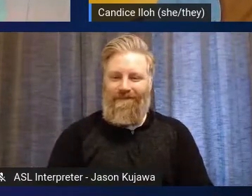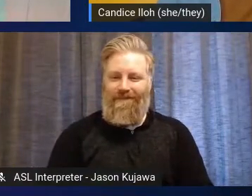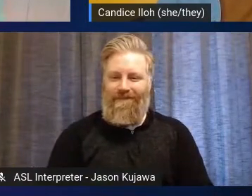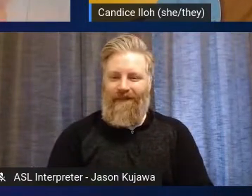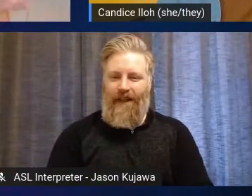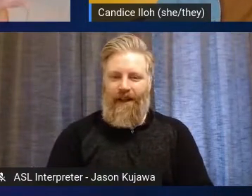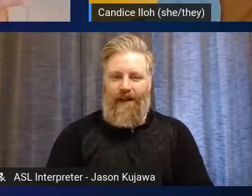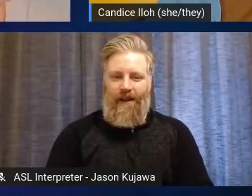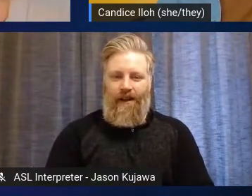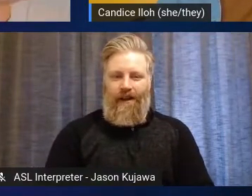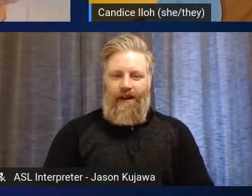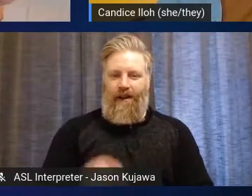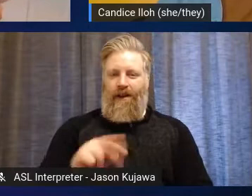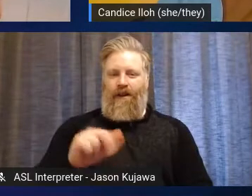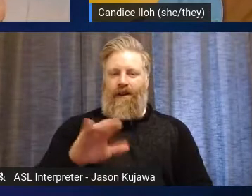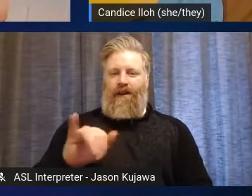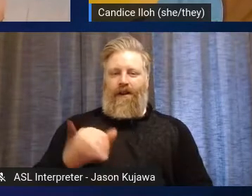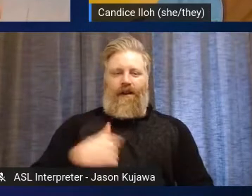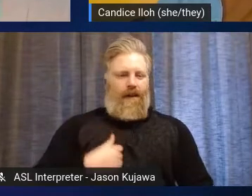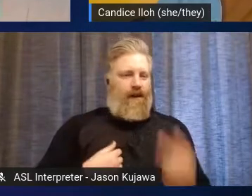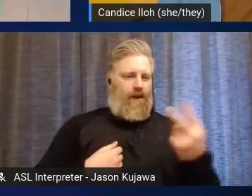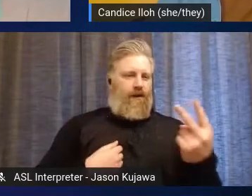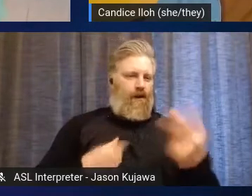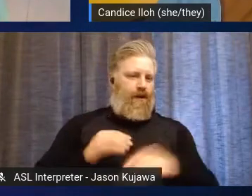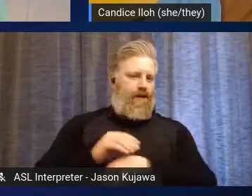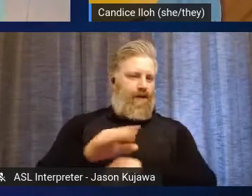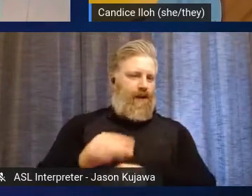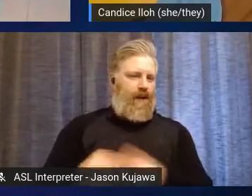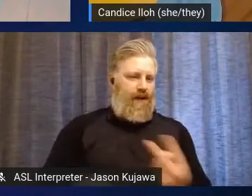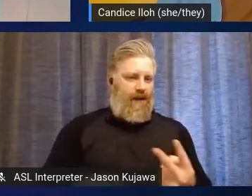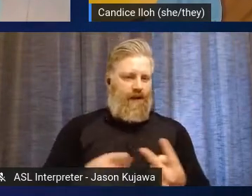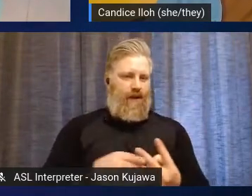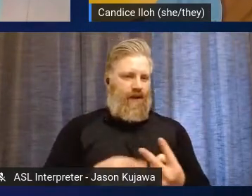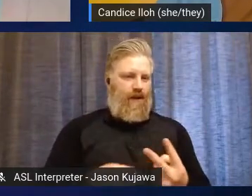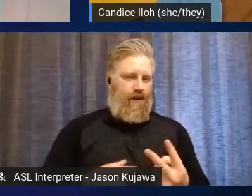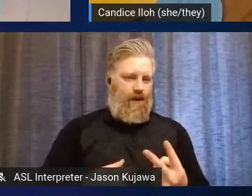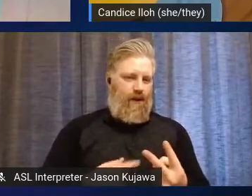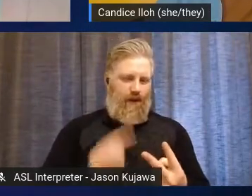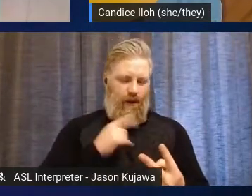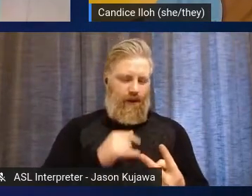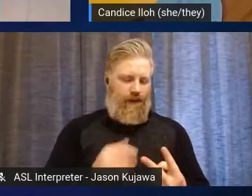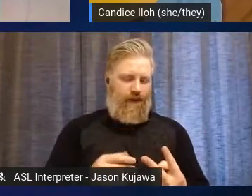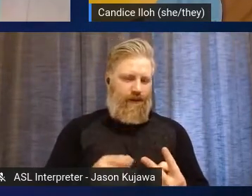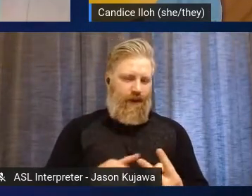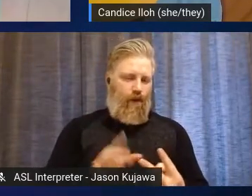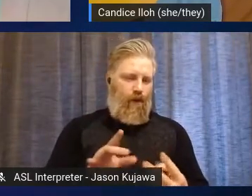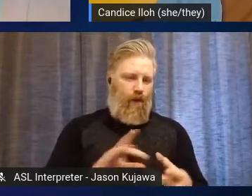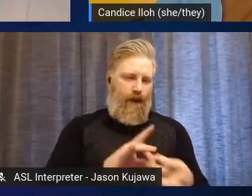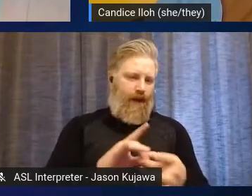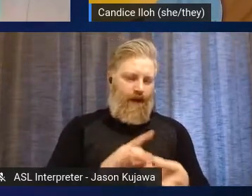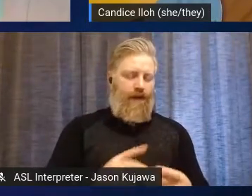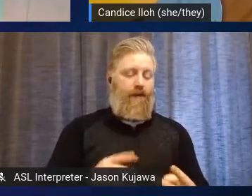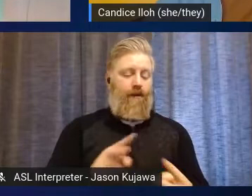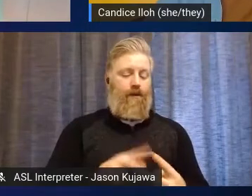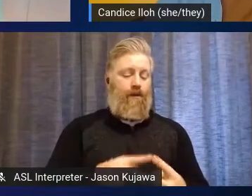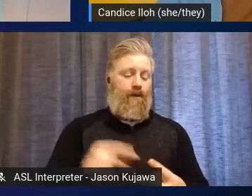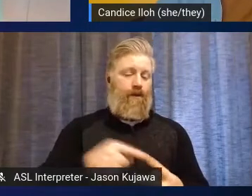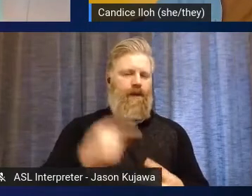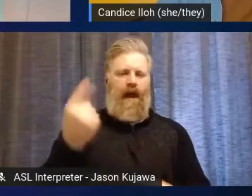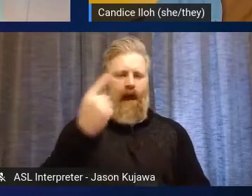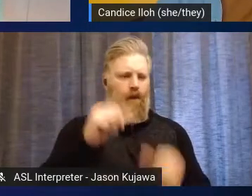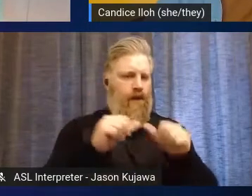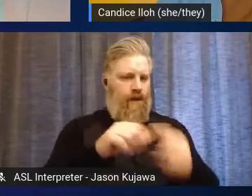I've got two, and they kind of go hand in hand. So I'm going to say two instead of one. My two are always keep learning